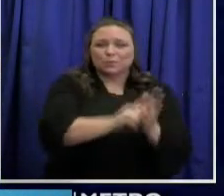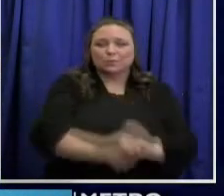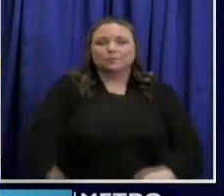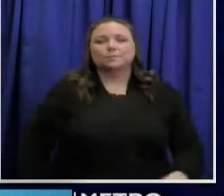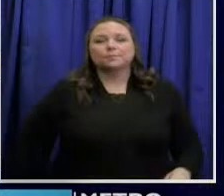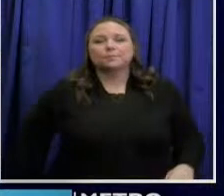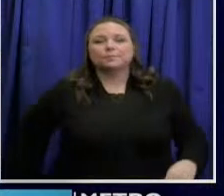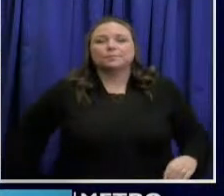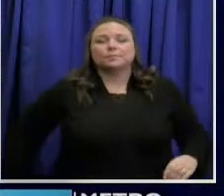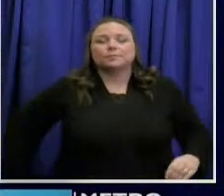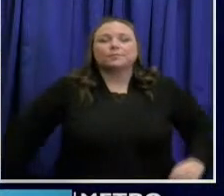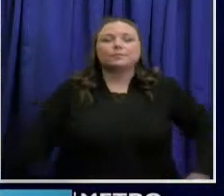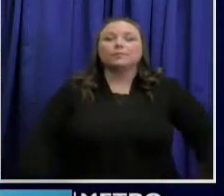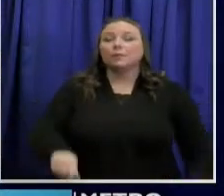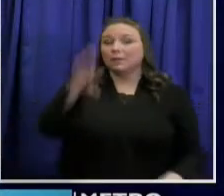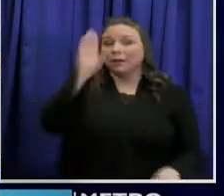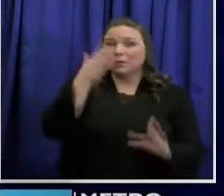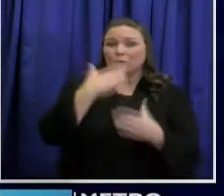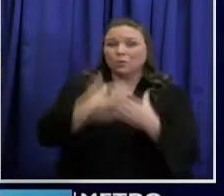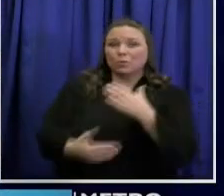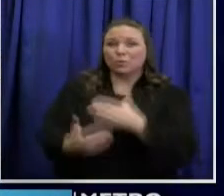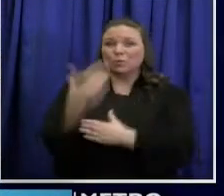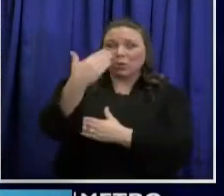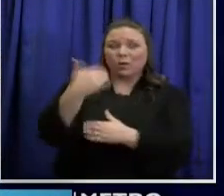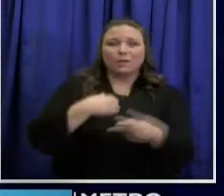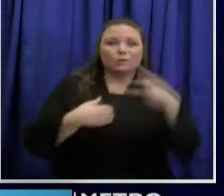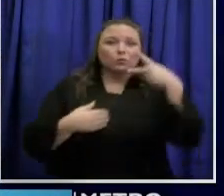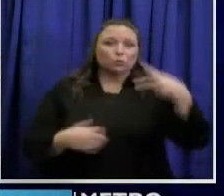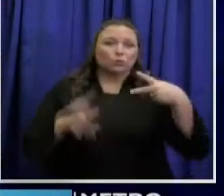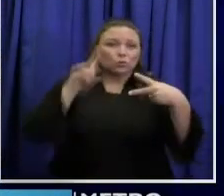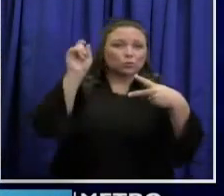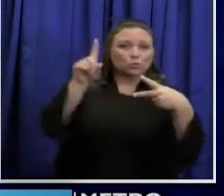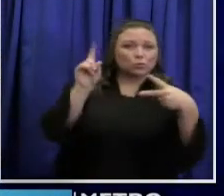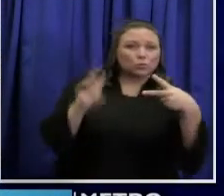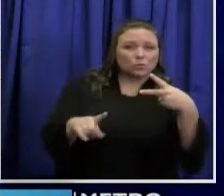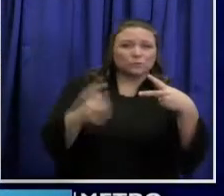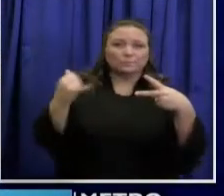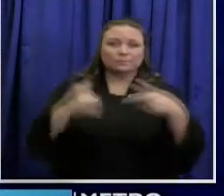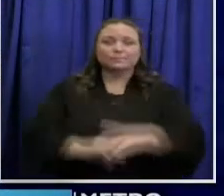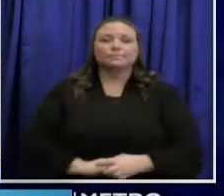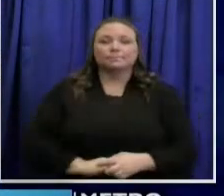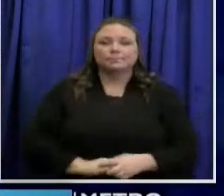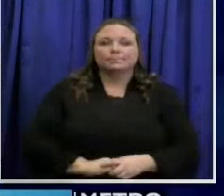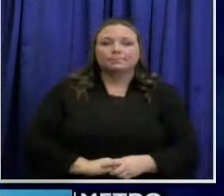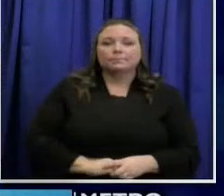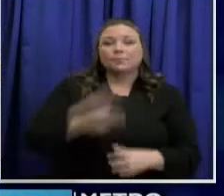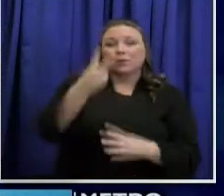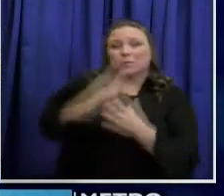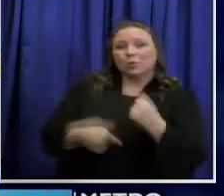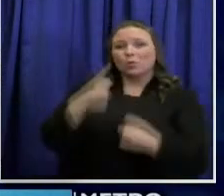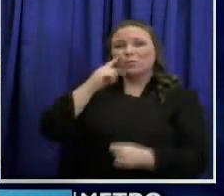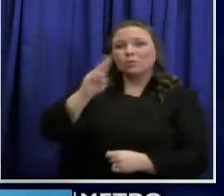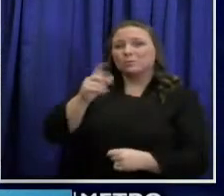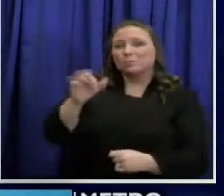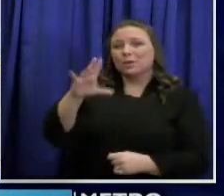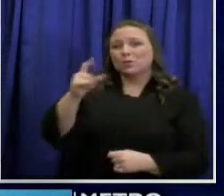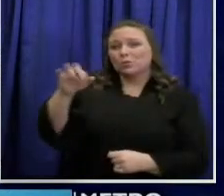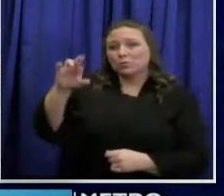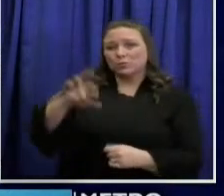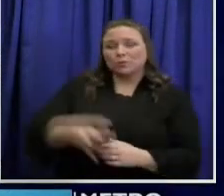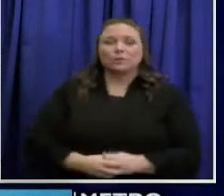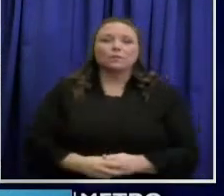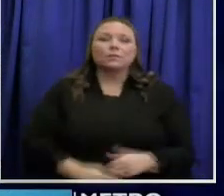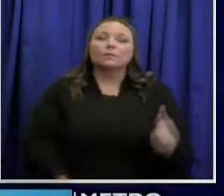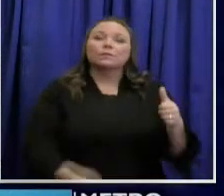Good morning, everyone. I have two primary questions today, both for Mayor Cooper.